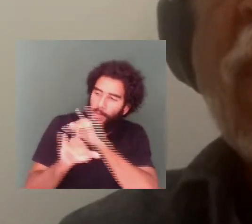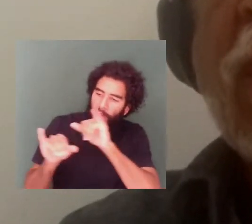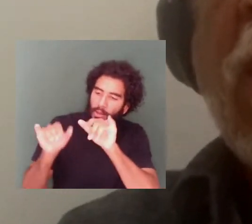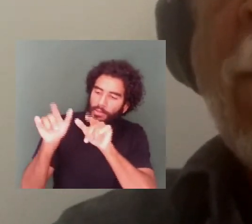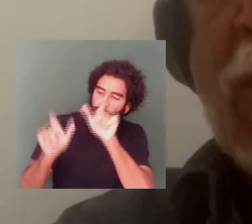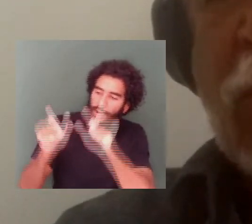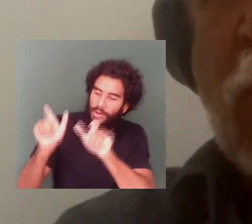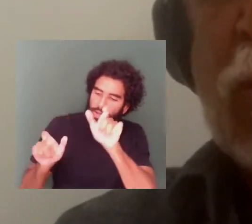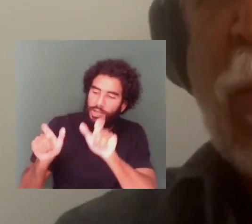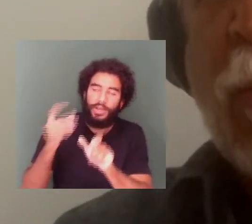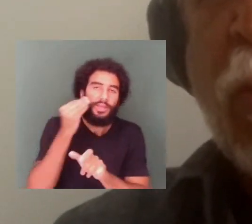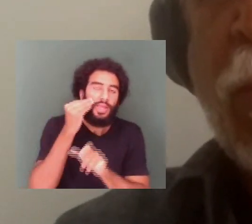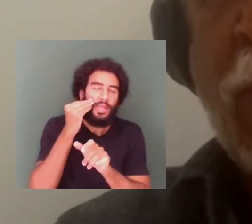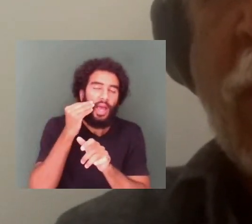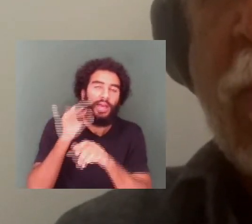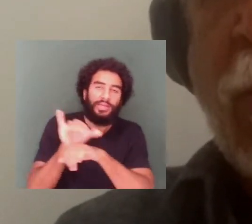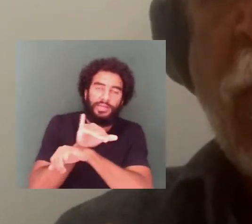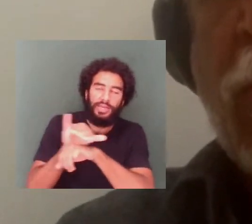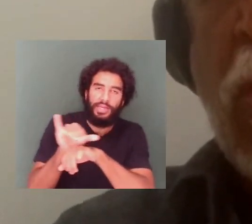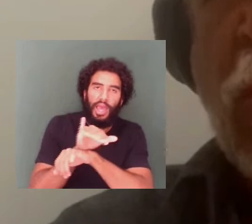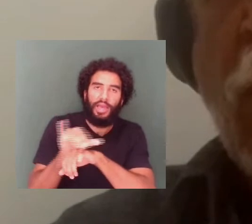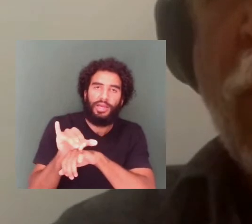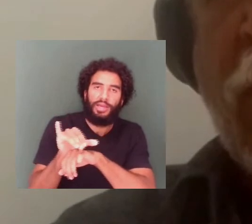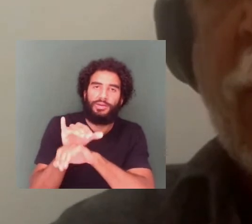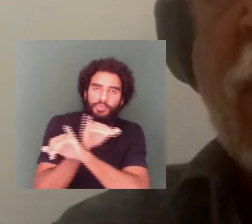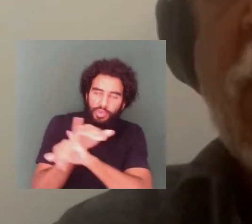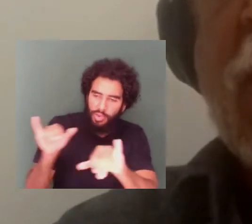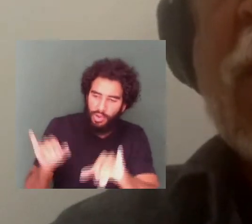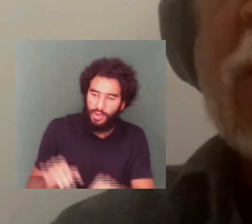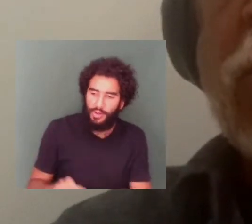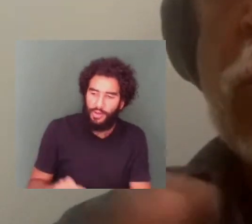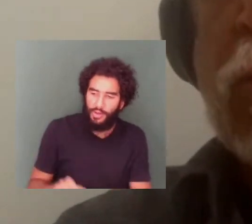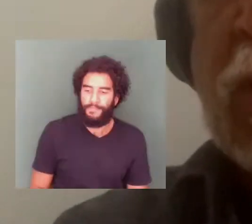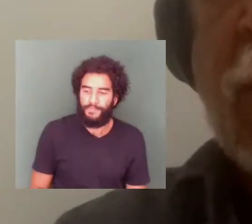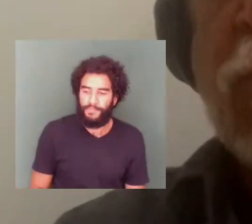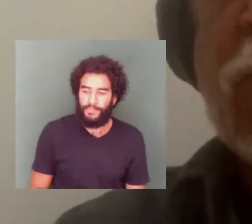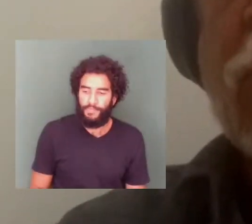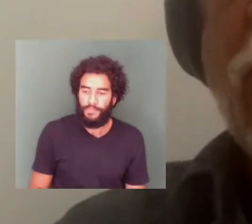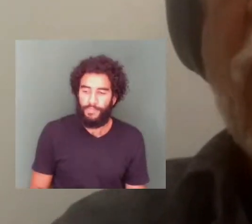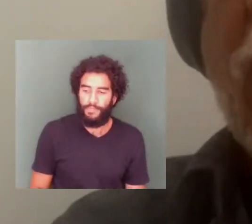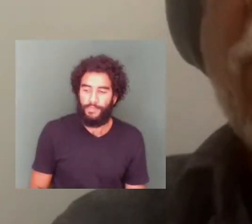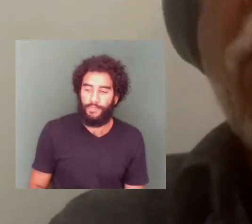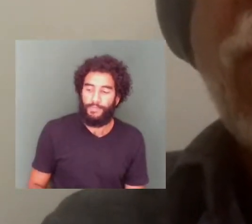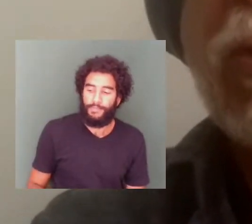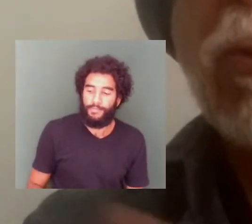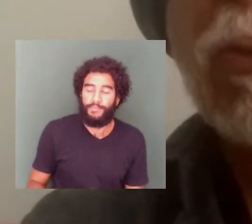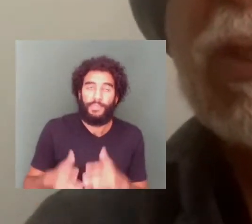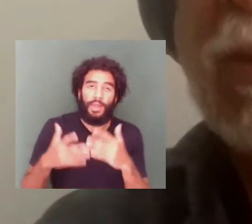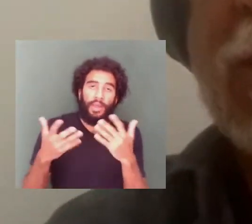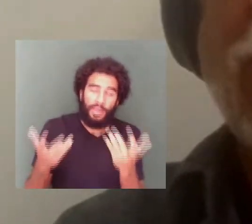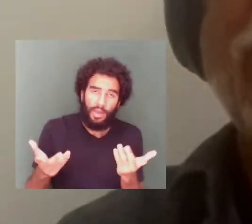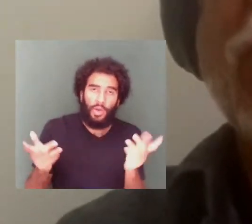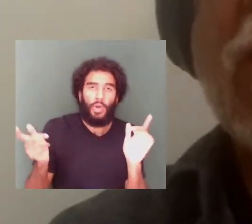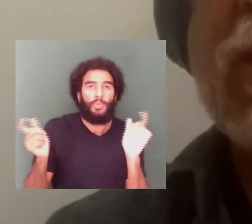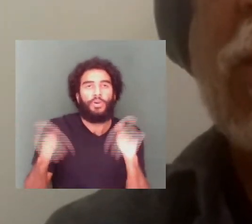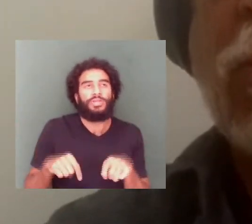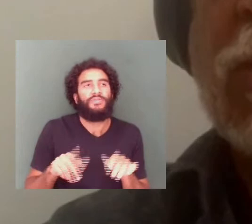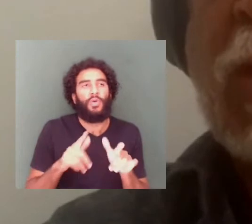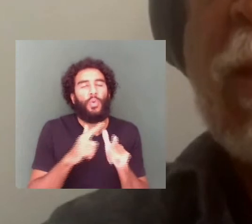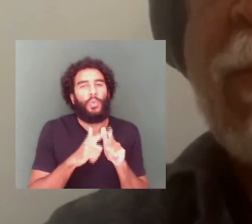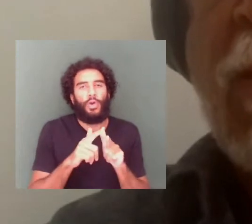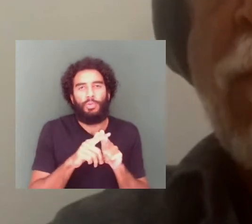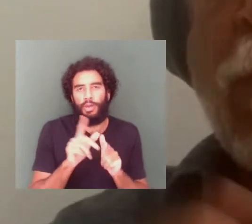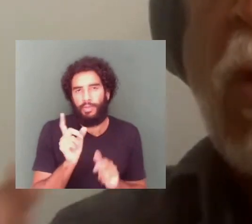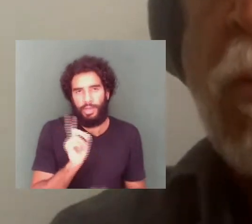it also into a commercial strategy so that it can be a solution and not